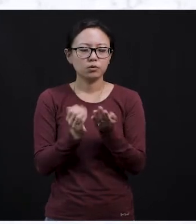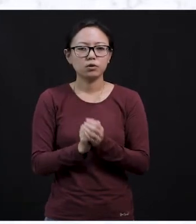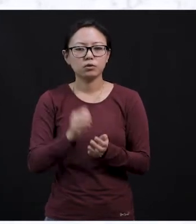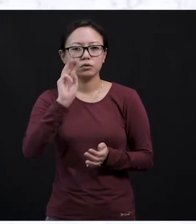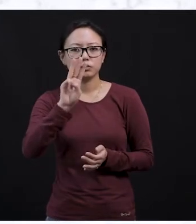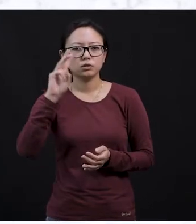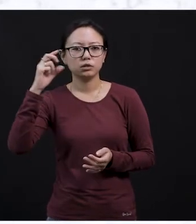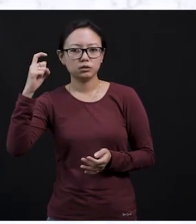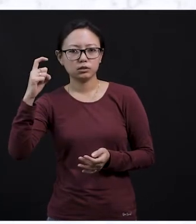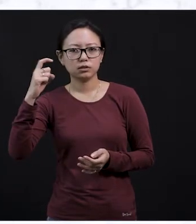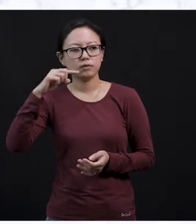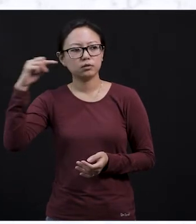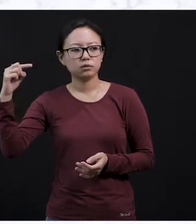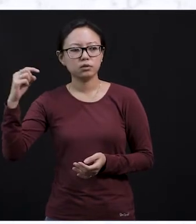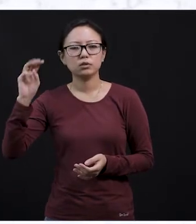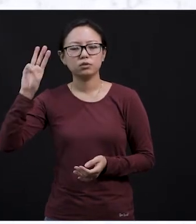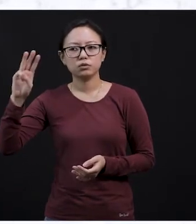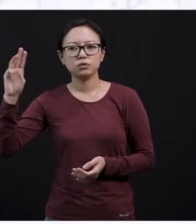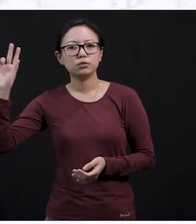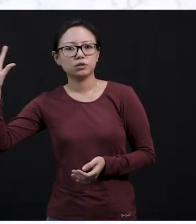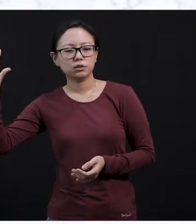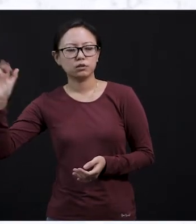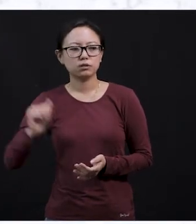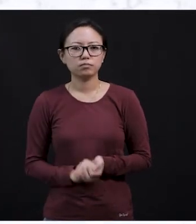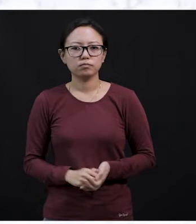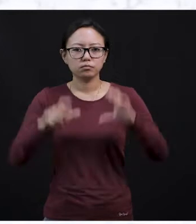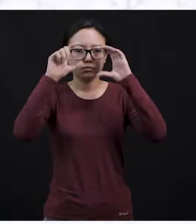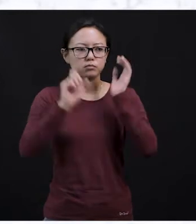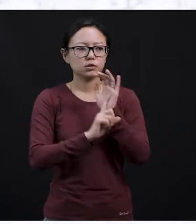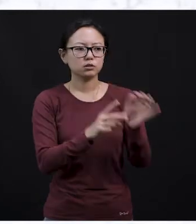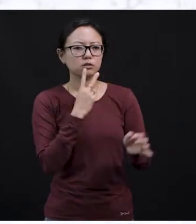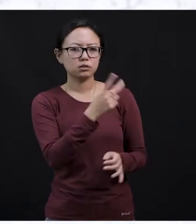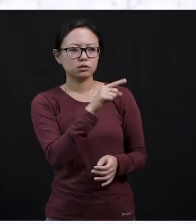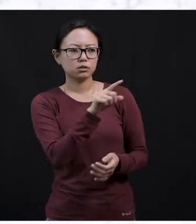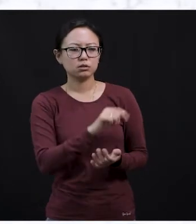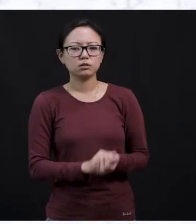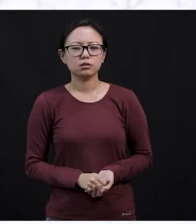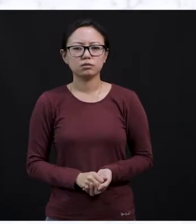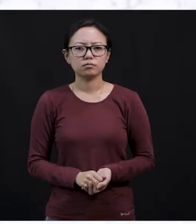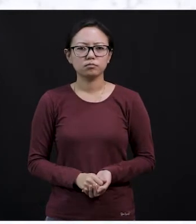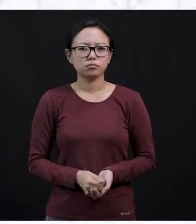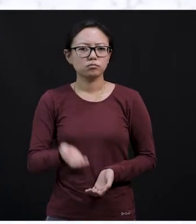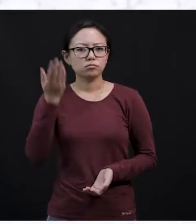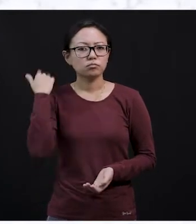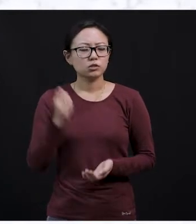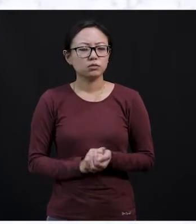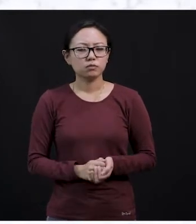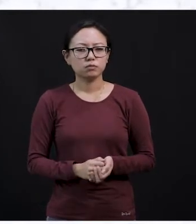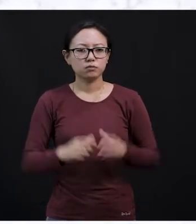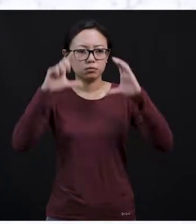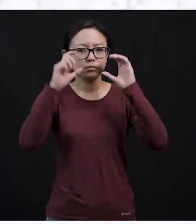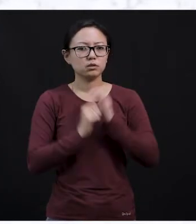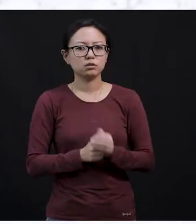taken 2 pages for this part 1. So if you can see in the picture, before we go to the picture, let me tell you what do you mean by